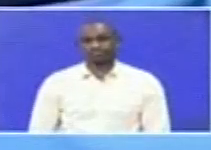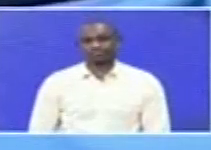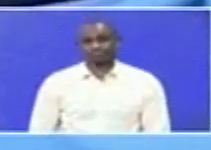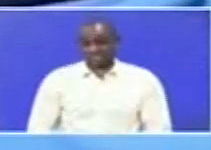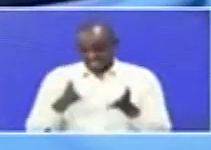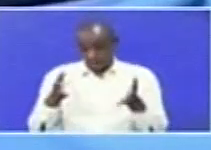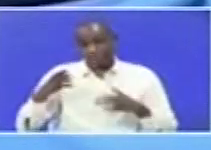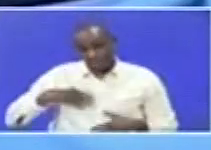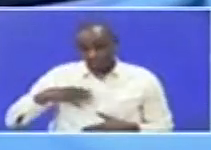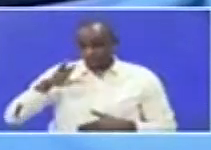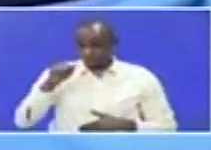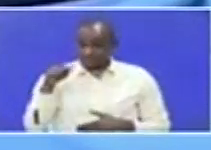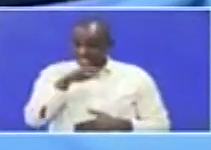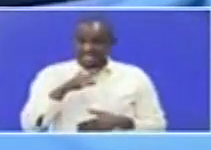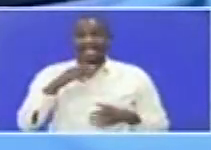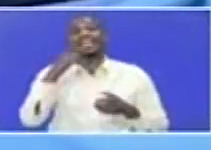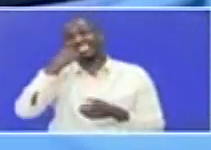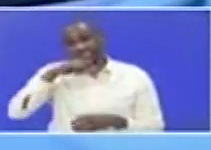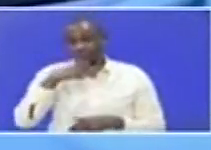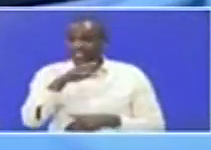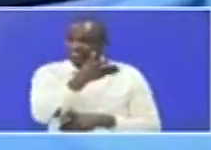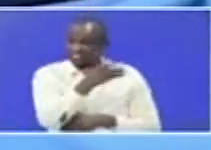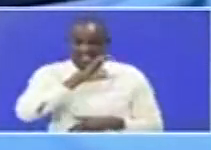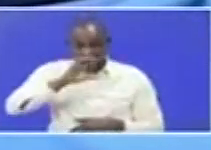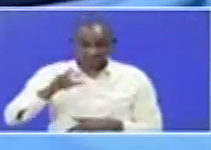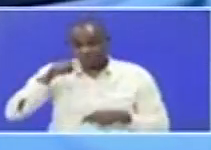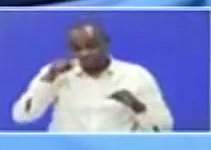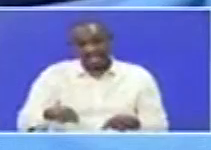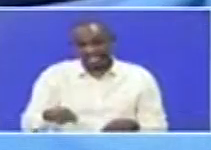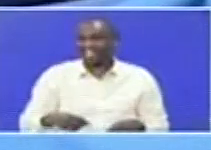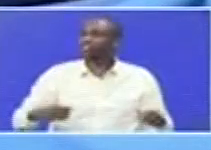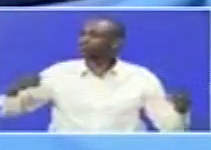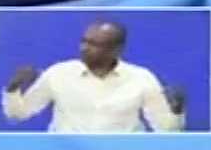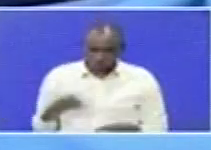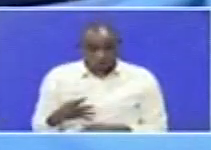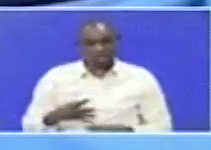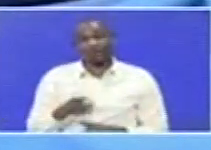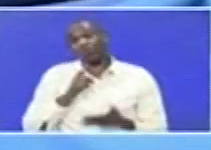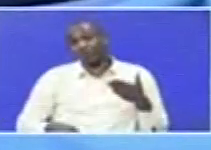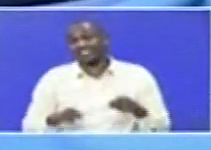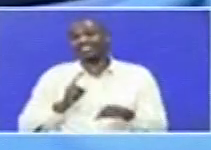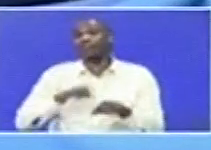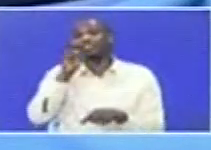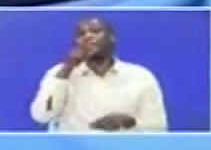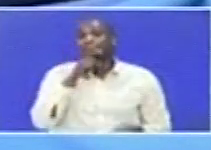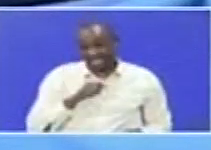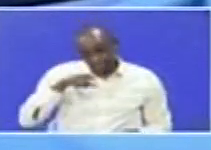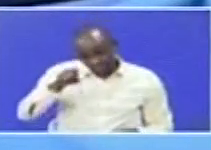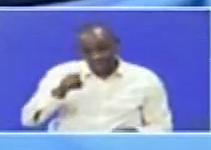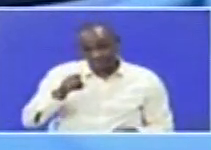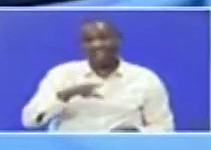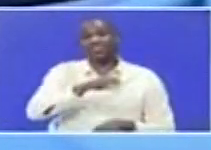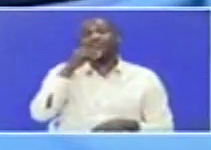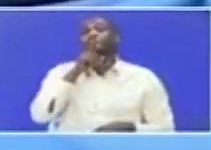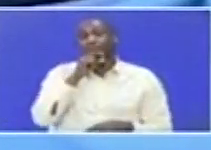Now, the residents of Katyethoka village in Kitui County today were treated to a rare spectacle when a middle-aged man suspected of stealing money from